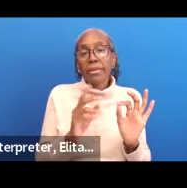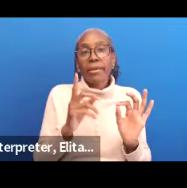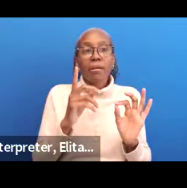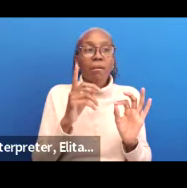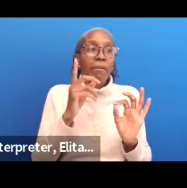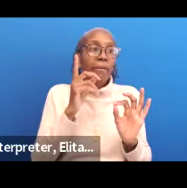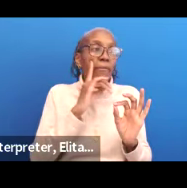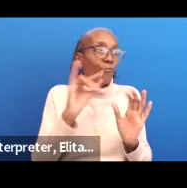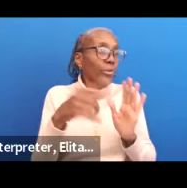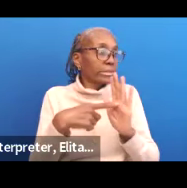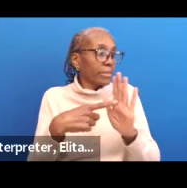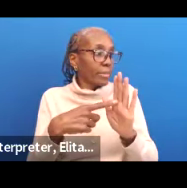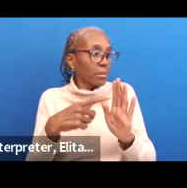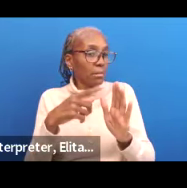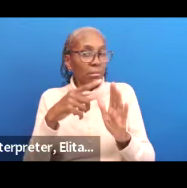falling